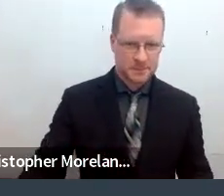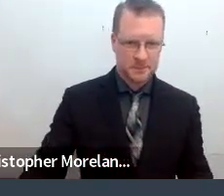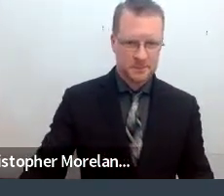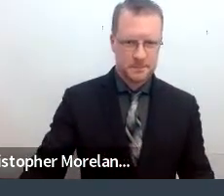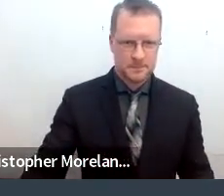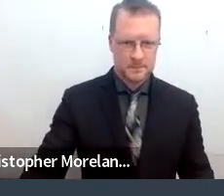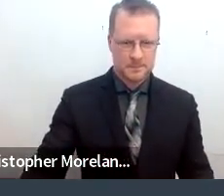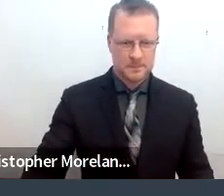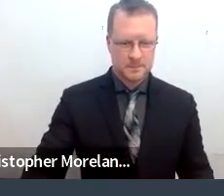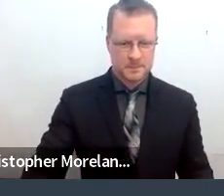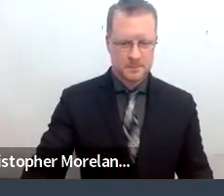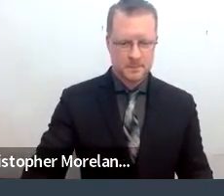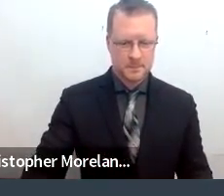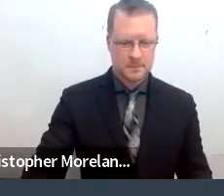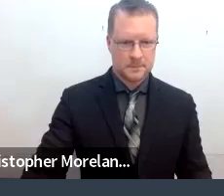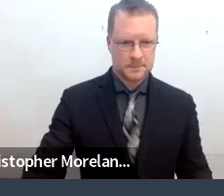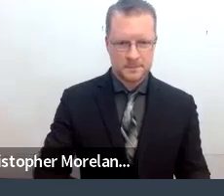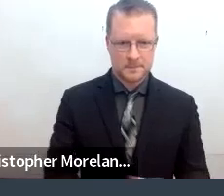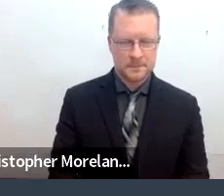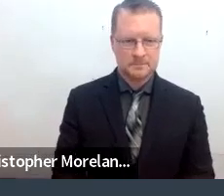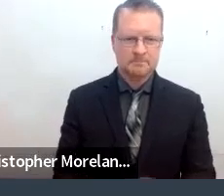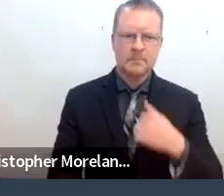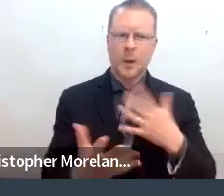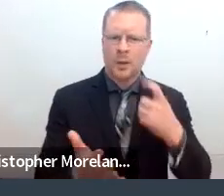mistreatment of physicians with disabilities.